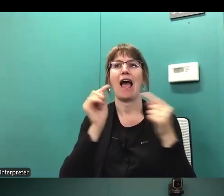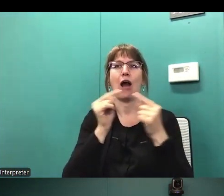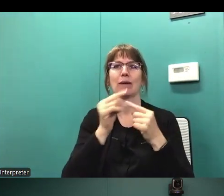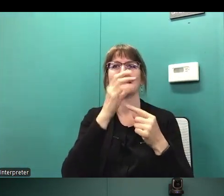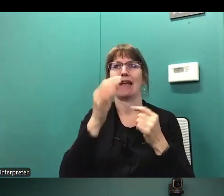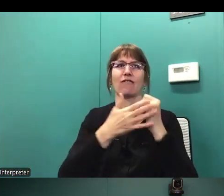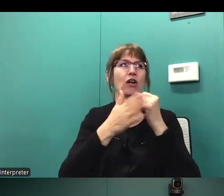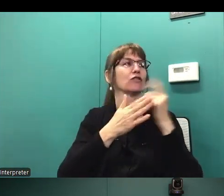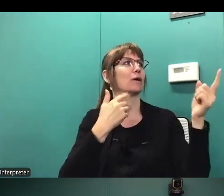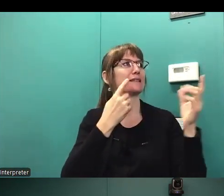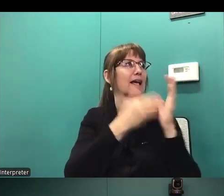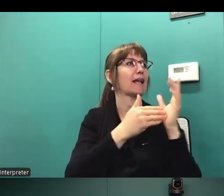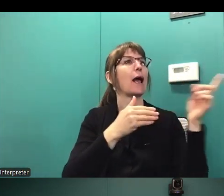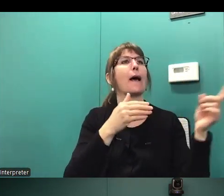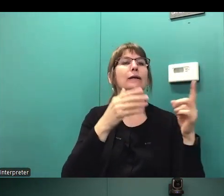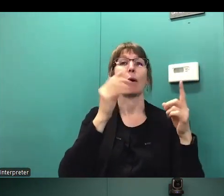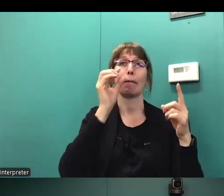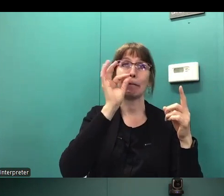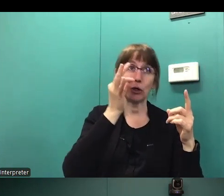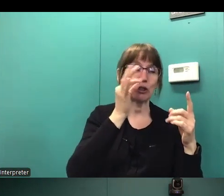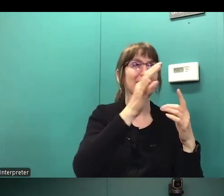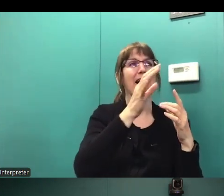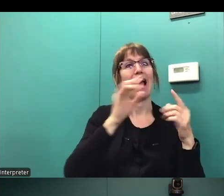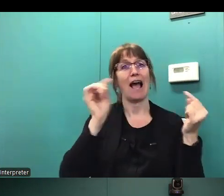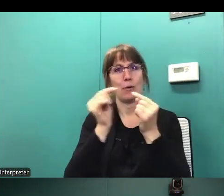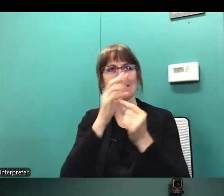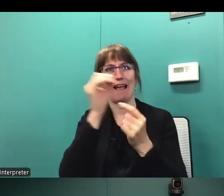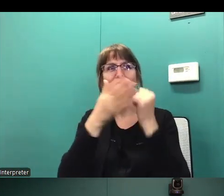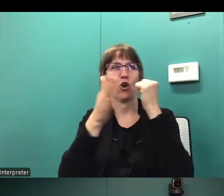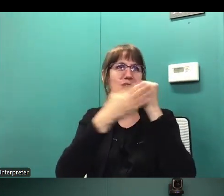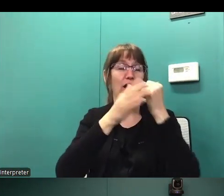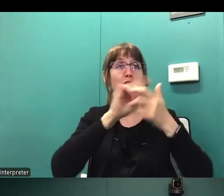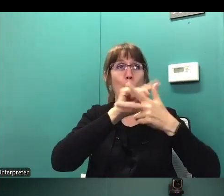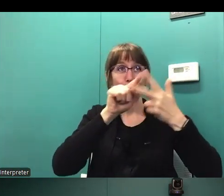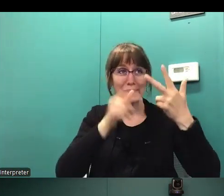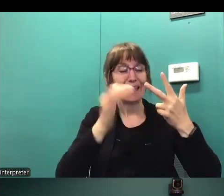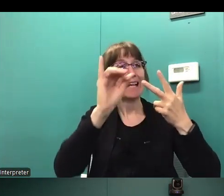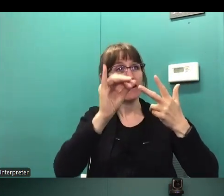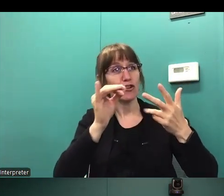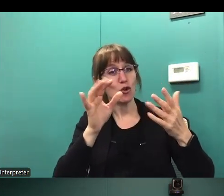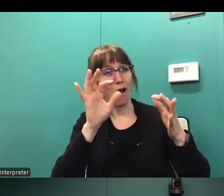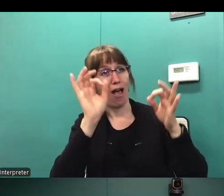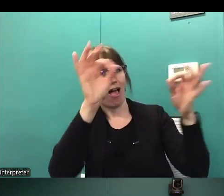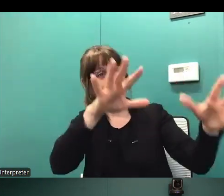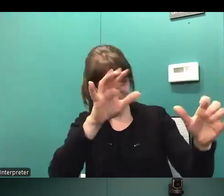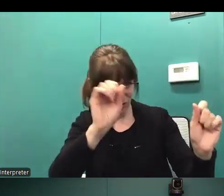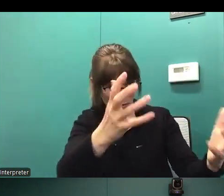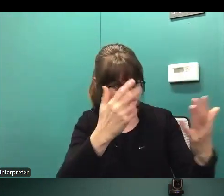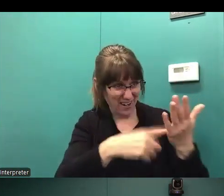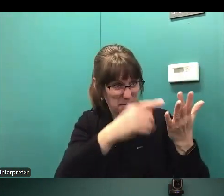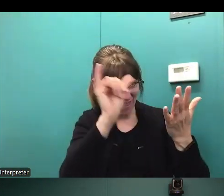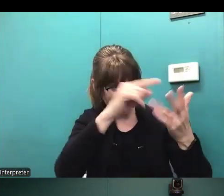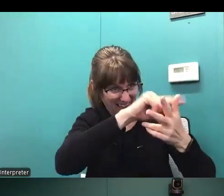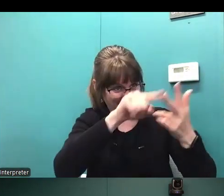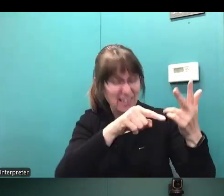Boogers. Yeah. boogers, owies, and farts is what Tyler shared. And what you learn in grad school will get kids talking, having conversations. It